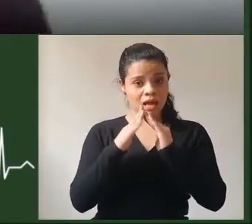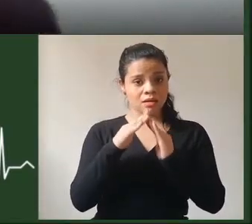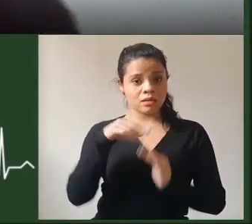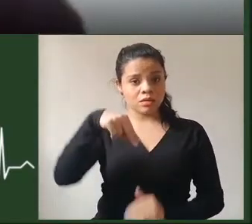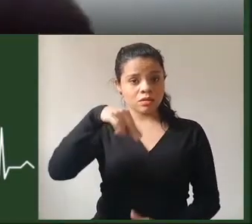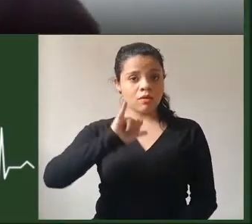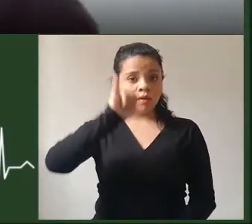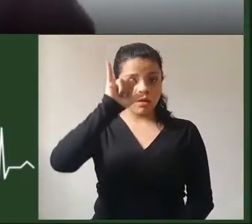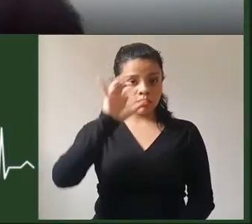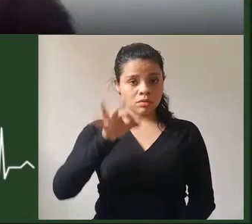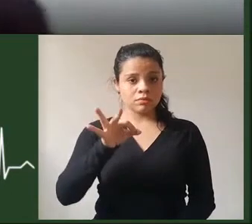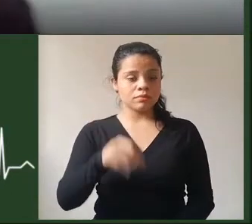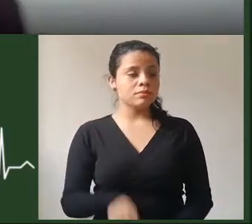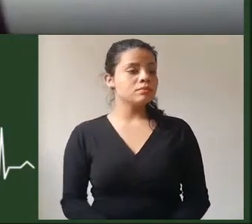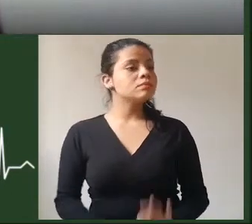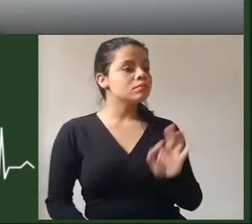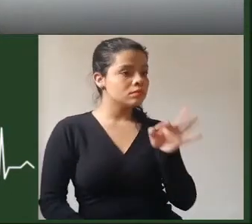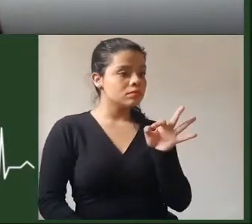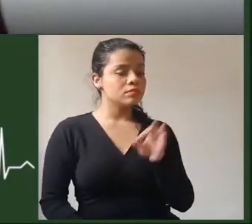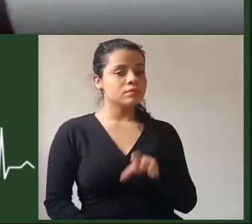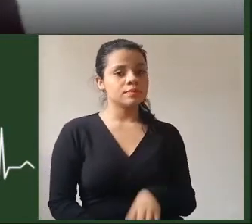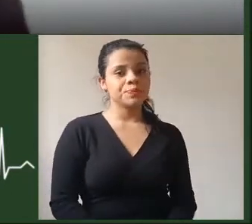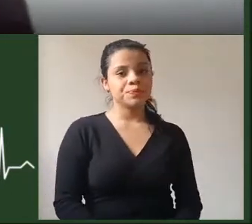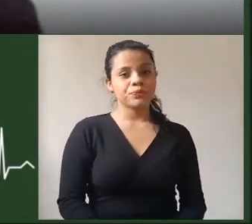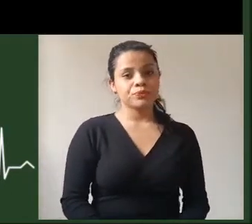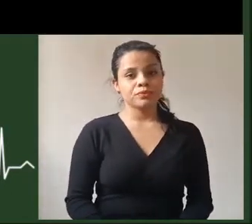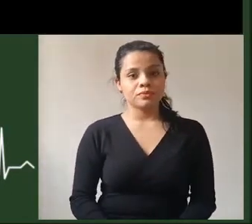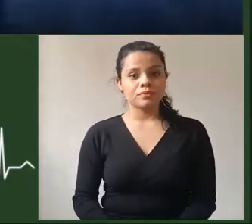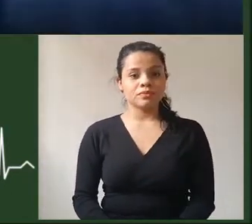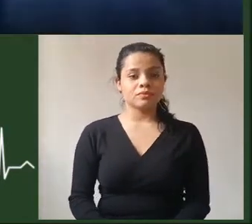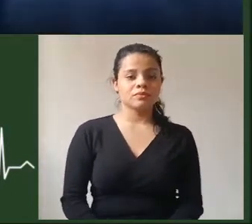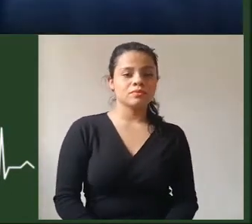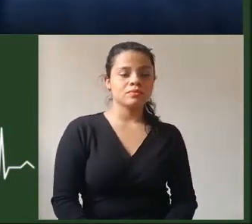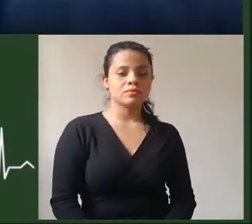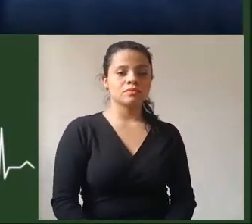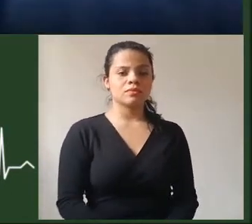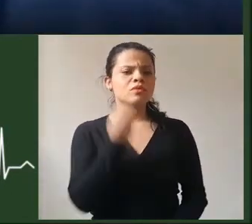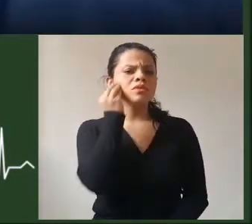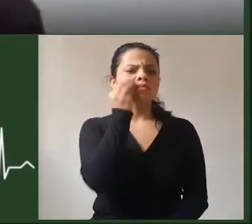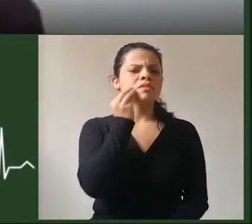Professor, o senhor mora em Nova York, certo? Correto.